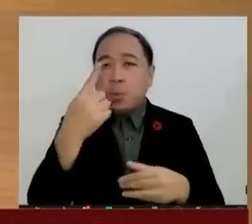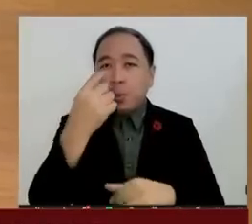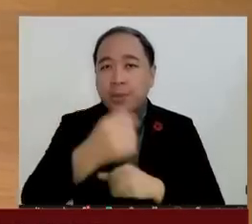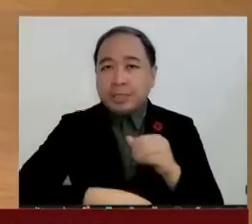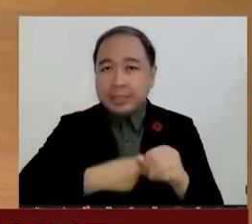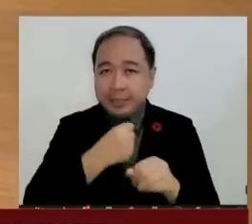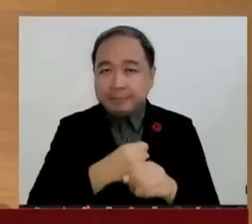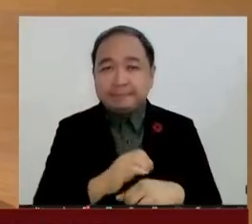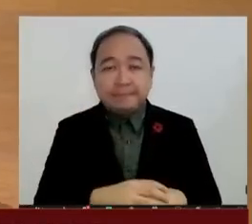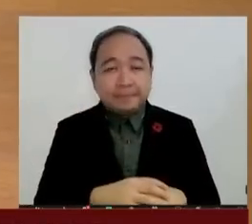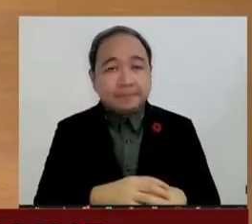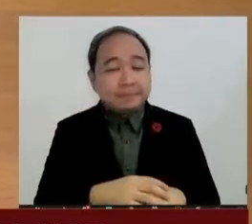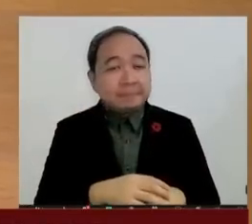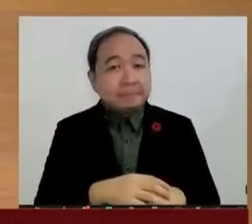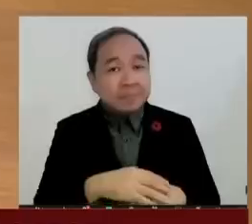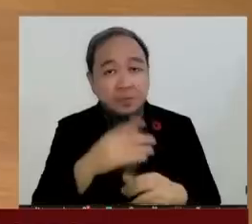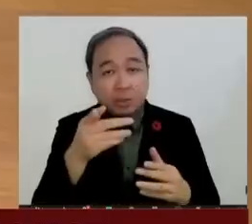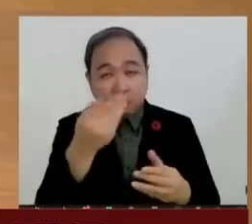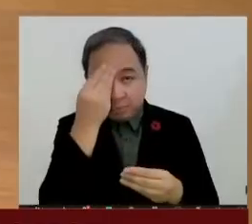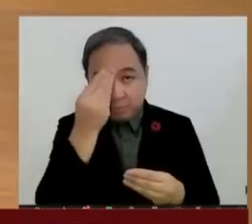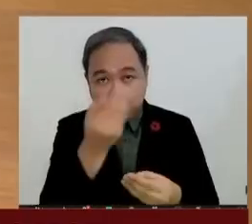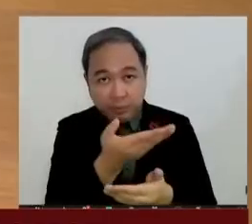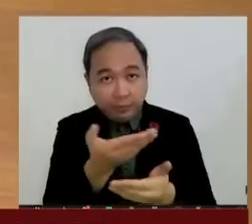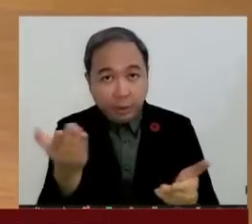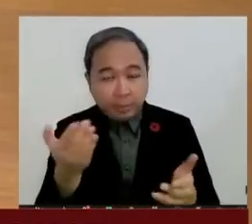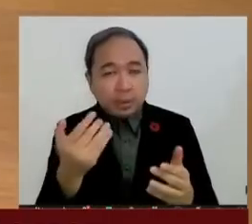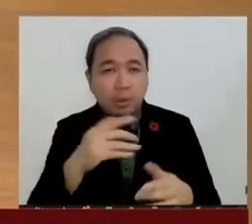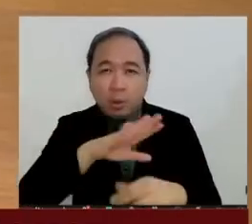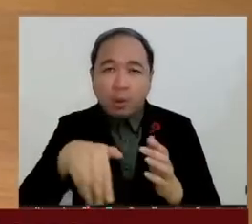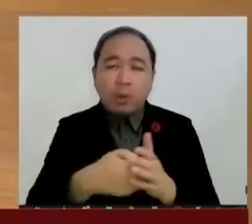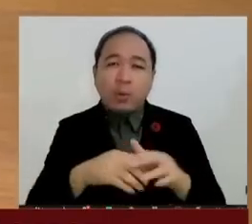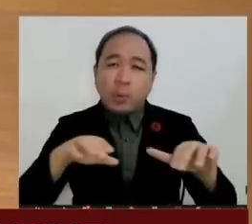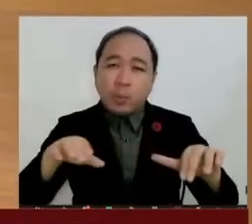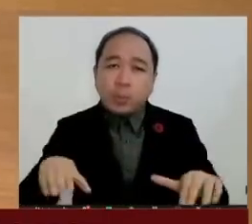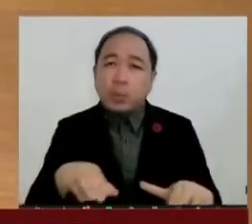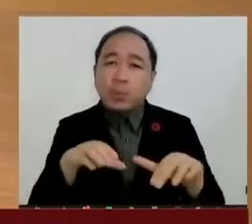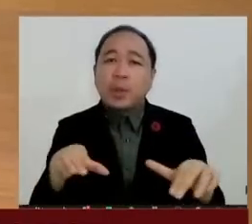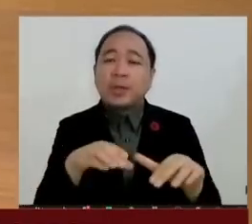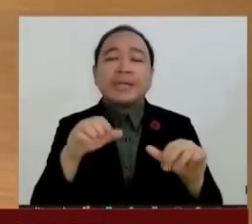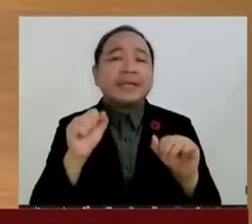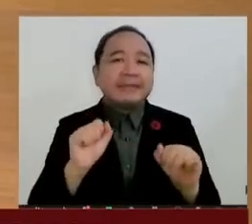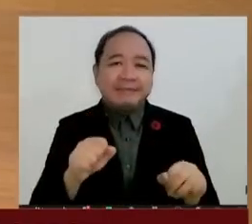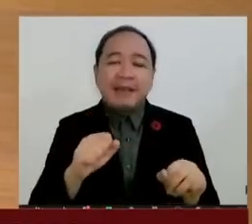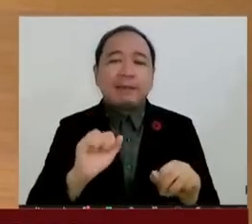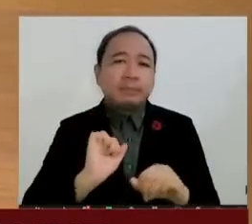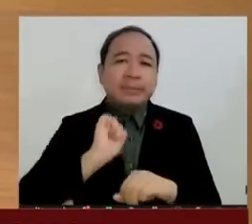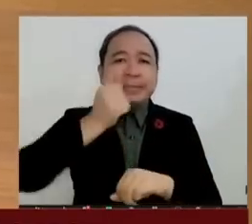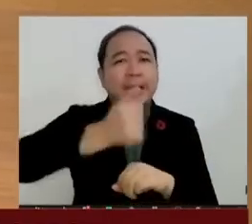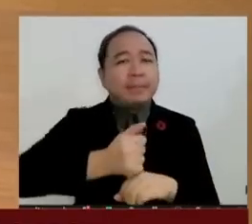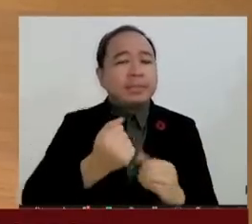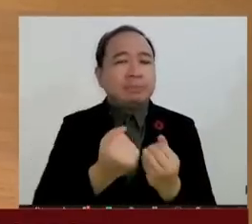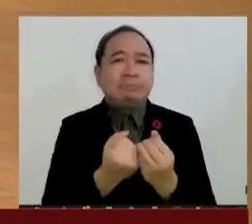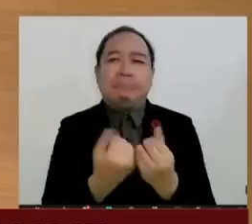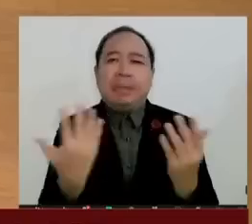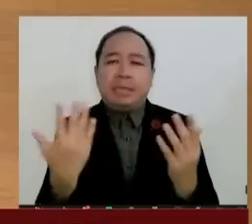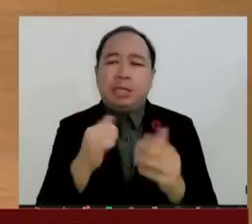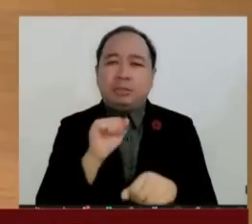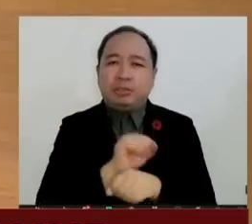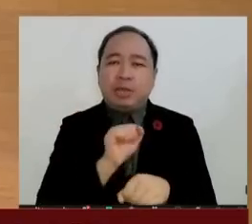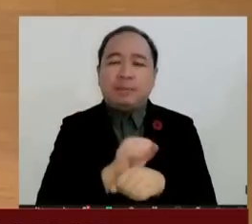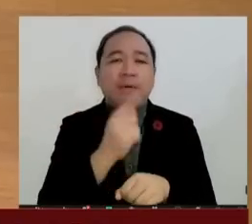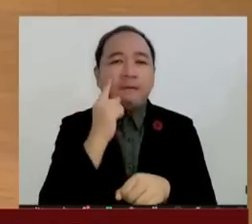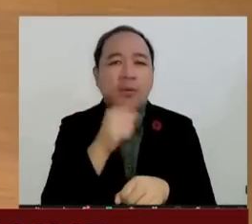lahat ng mga ginagawa natin ito ay magbibigay bunga sa libu-libong hanap buhay para sa ating mga kababayan.